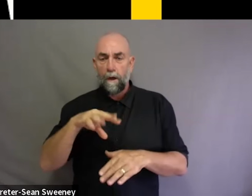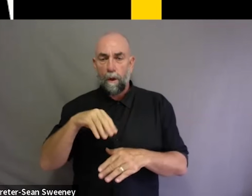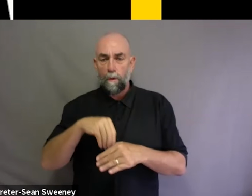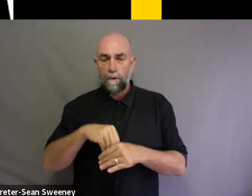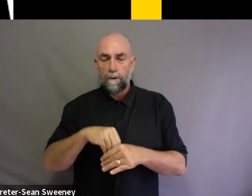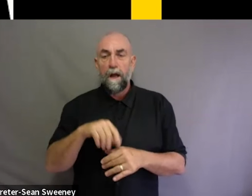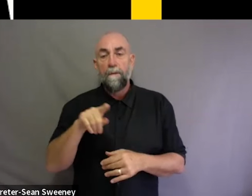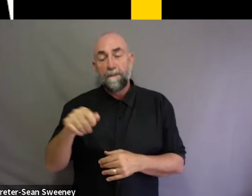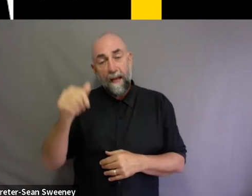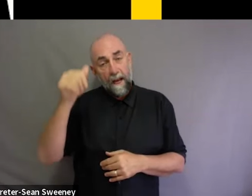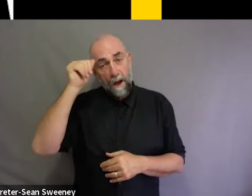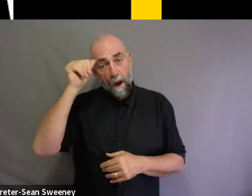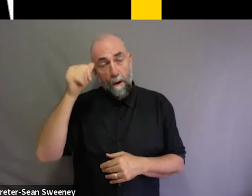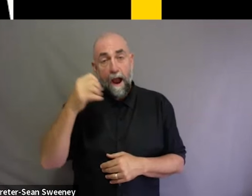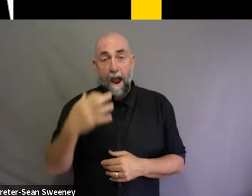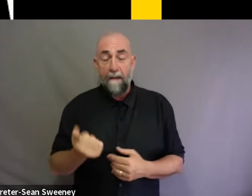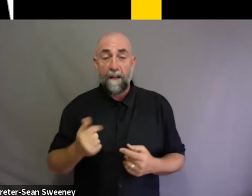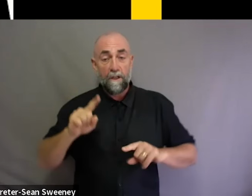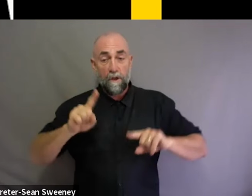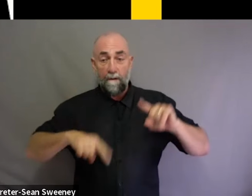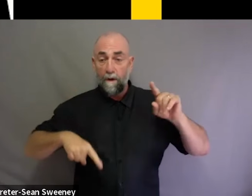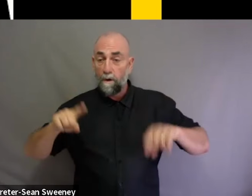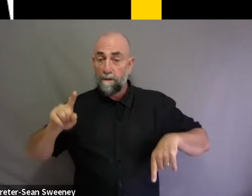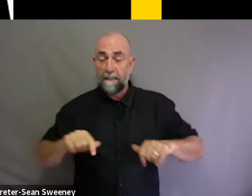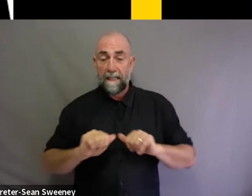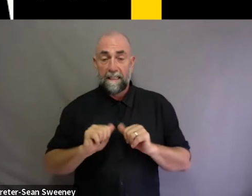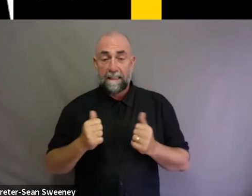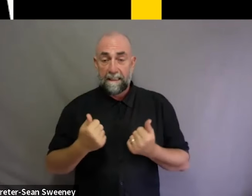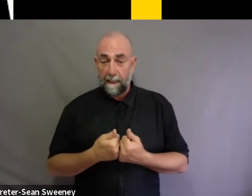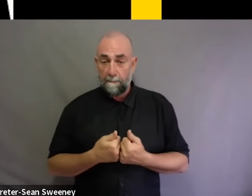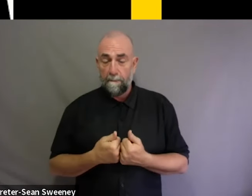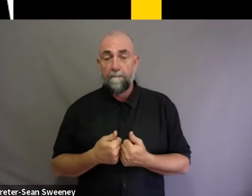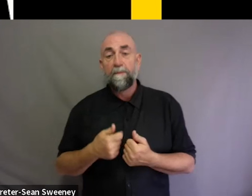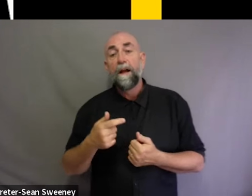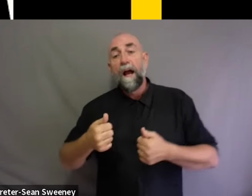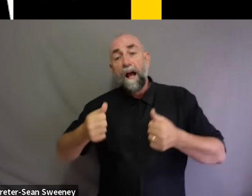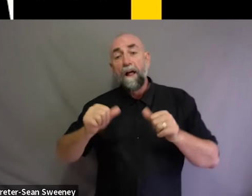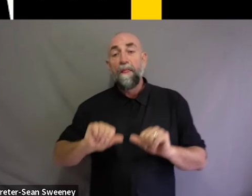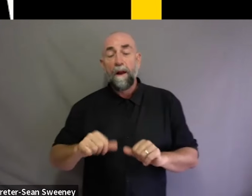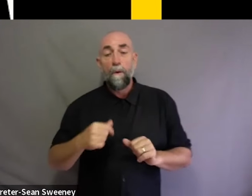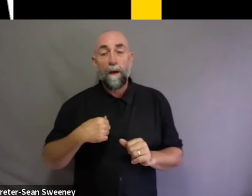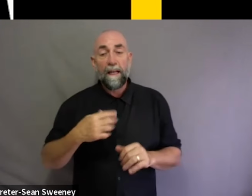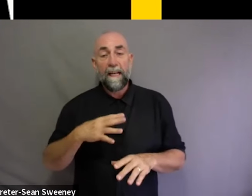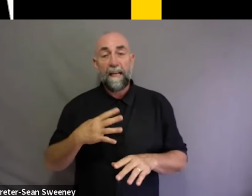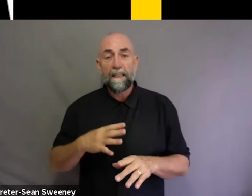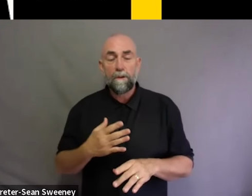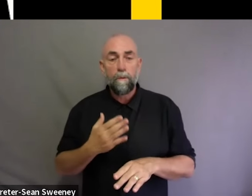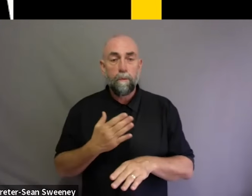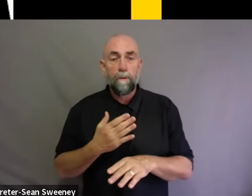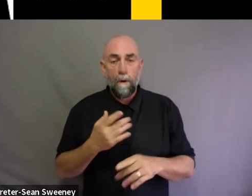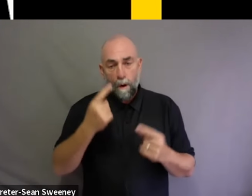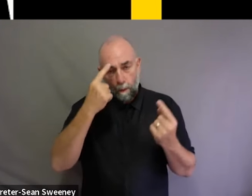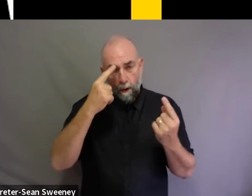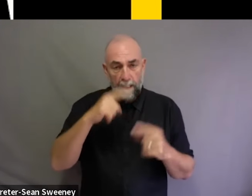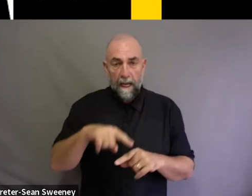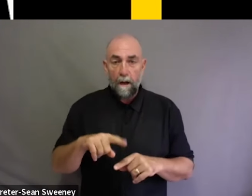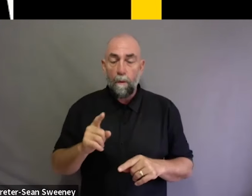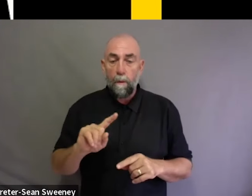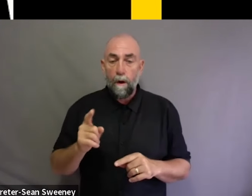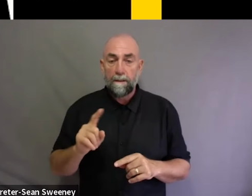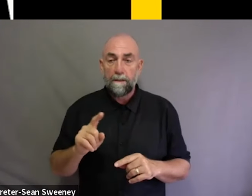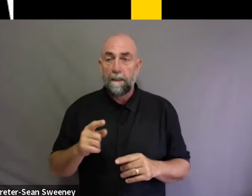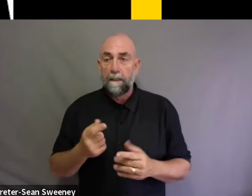team member. They were also, the discussion led to the working out that it cost extra money to keep tools for